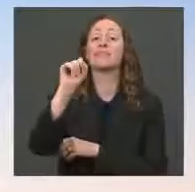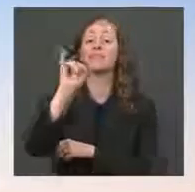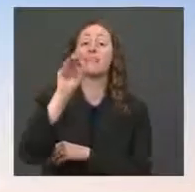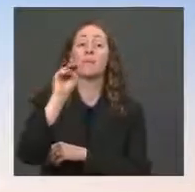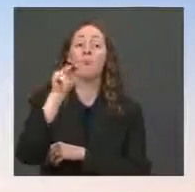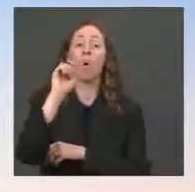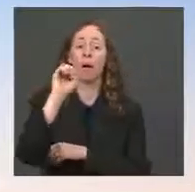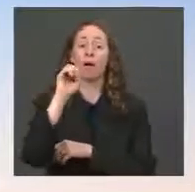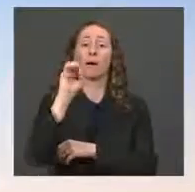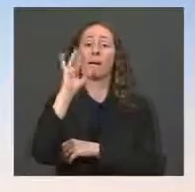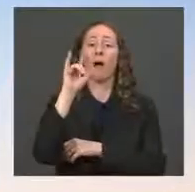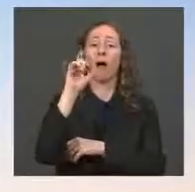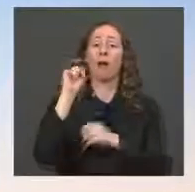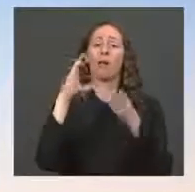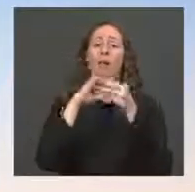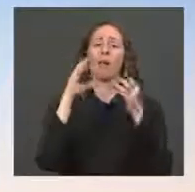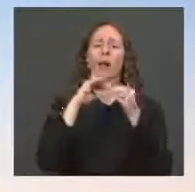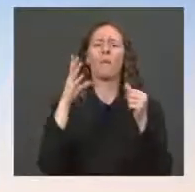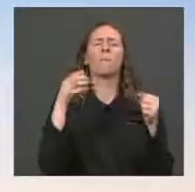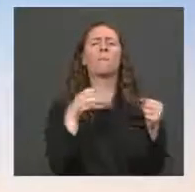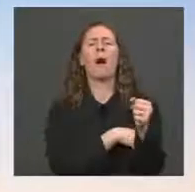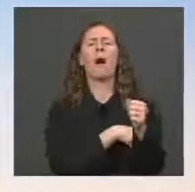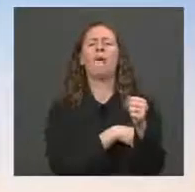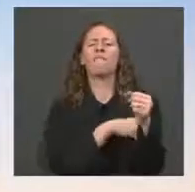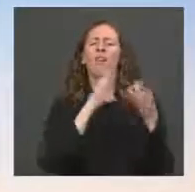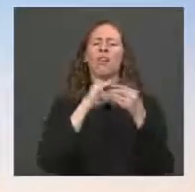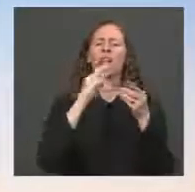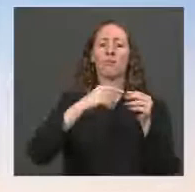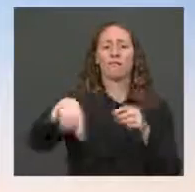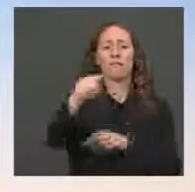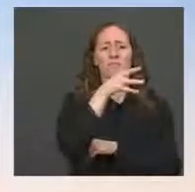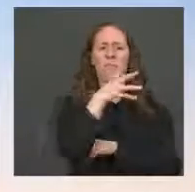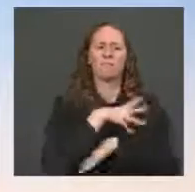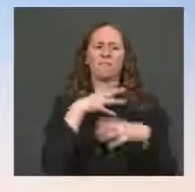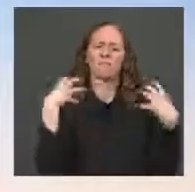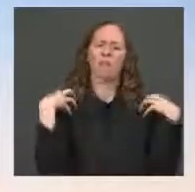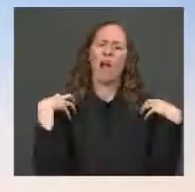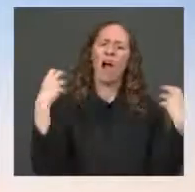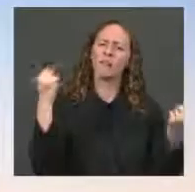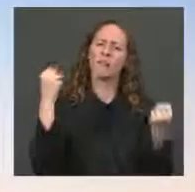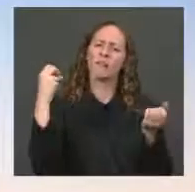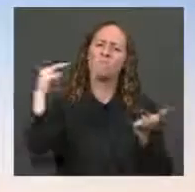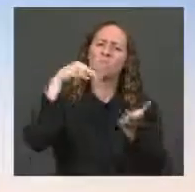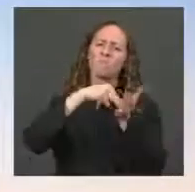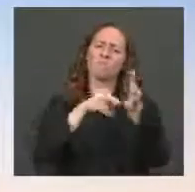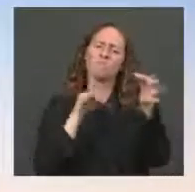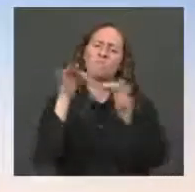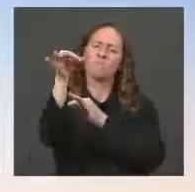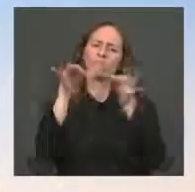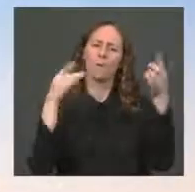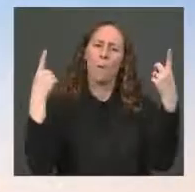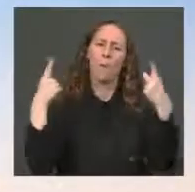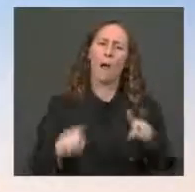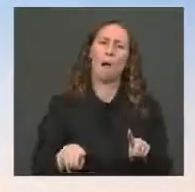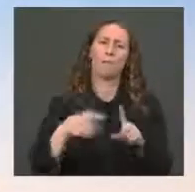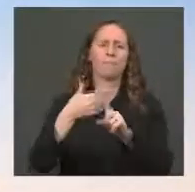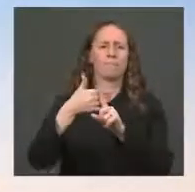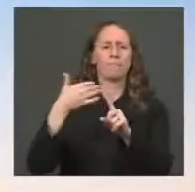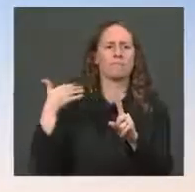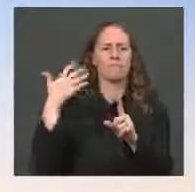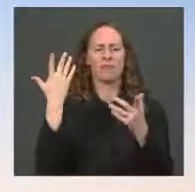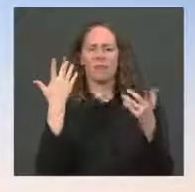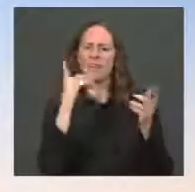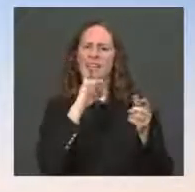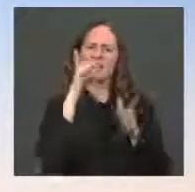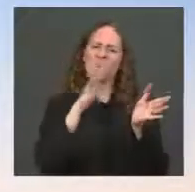incredibly powerful. All of these women who were brave and courageous and came forward and spoke about the abuse of a monstrous